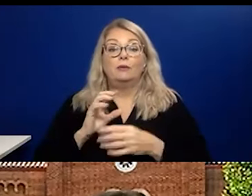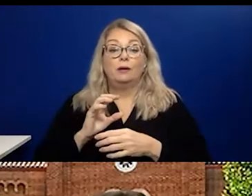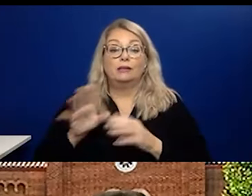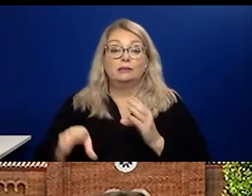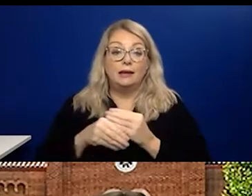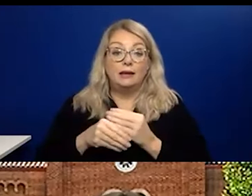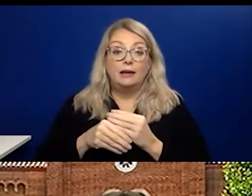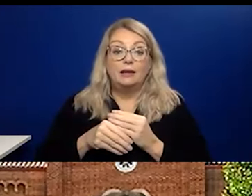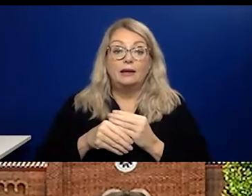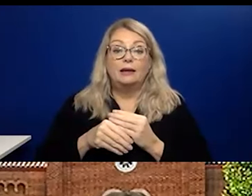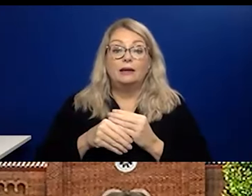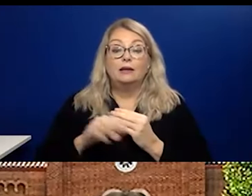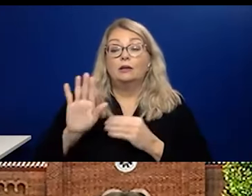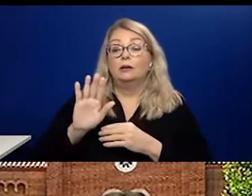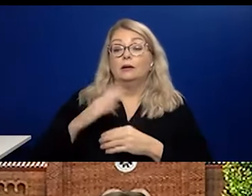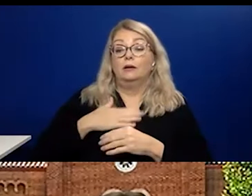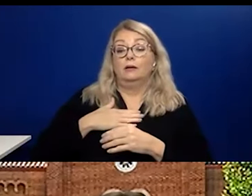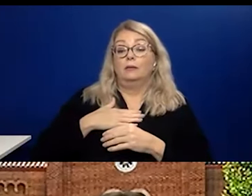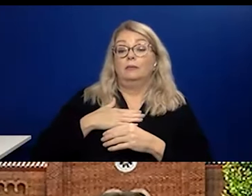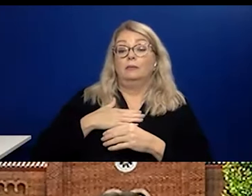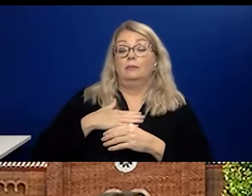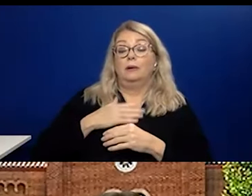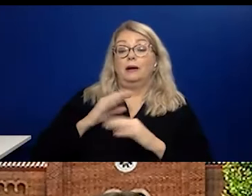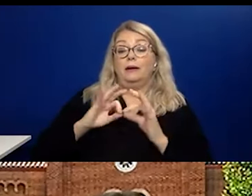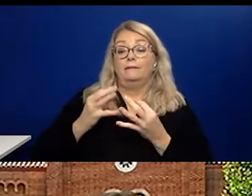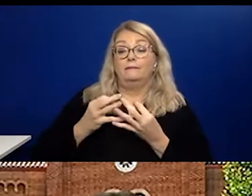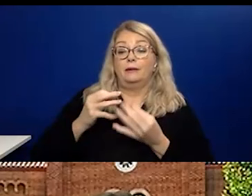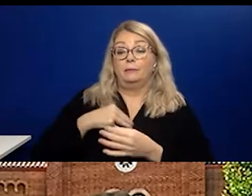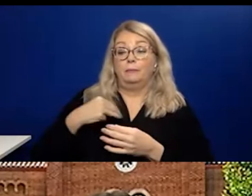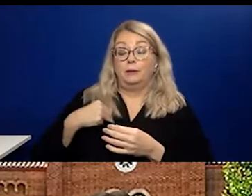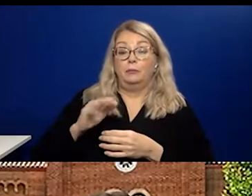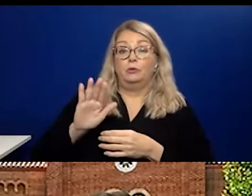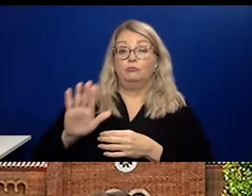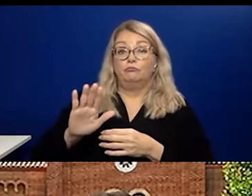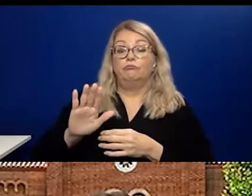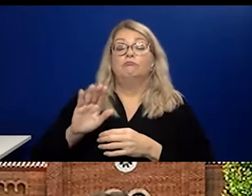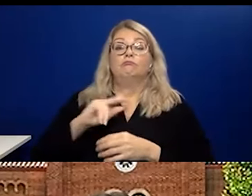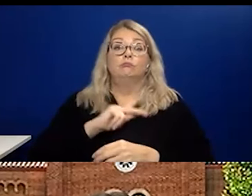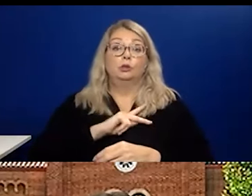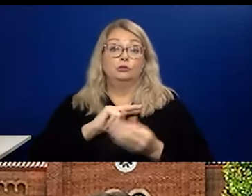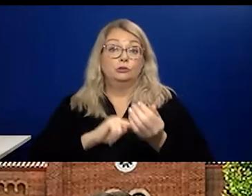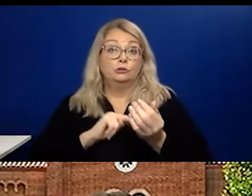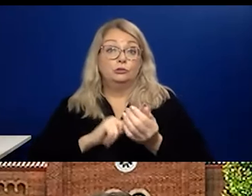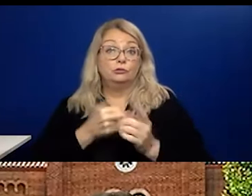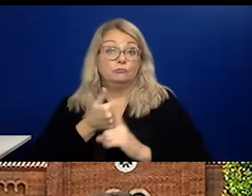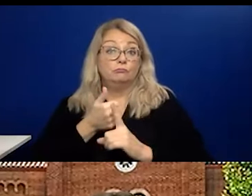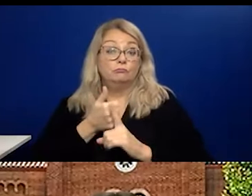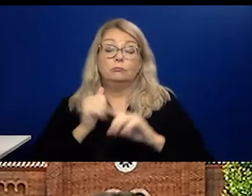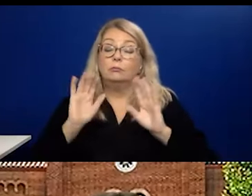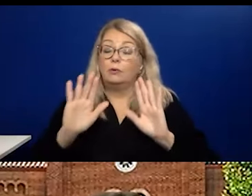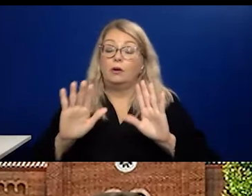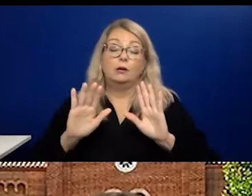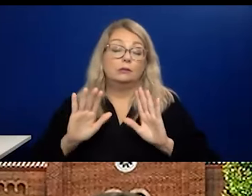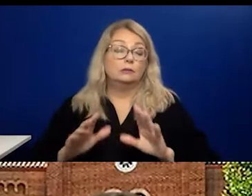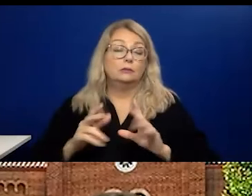comes out, or her personal nurse that comes out, is just off the chart awesome, and has taken really good care of